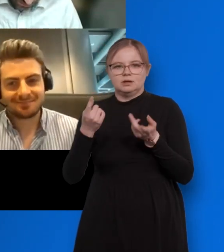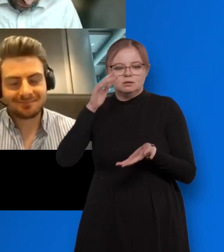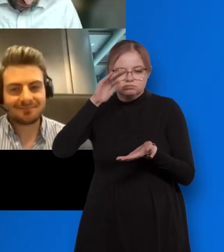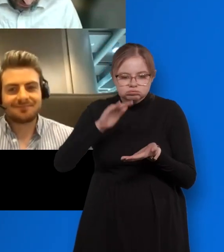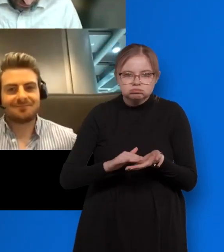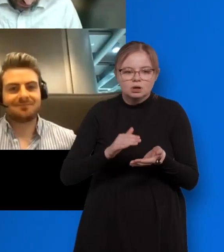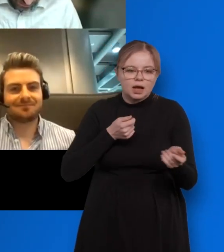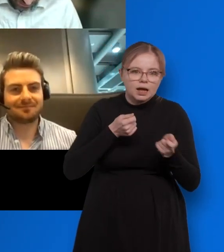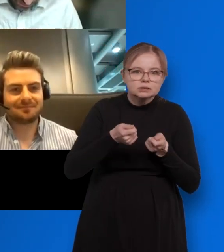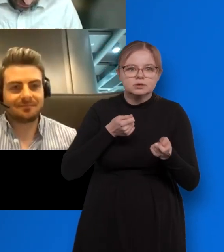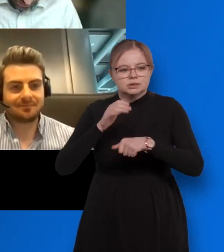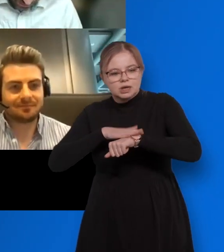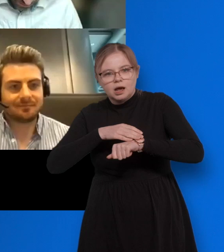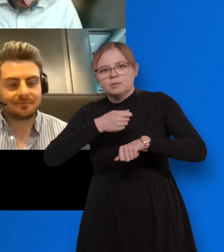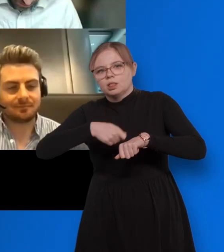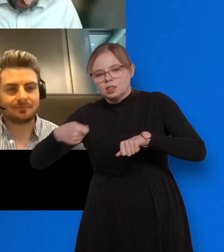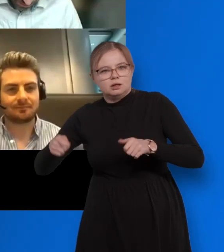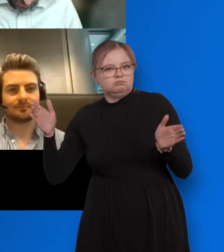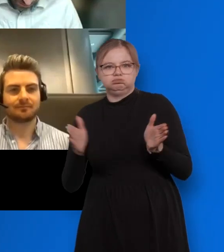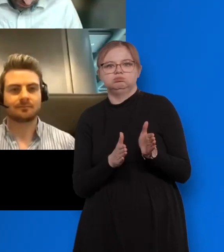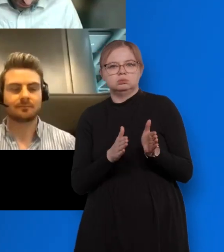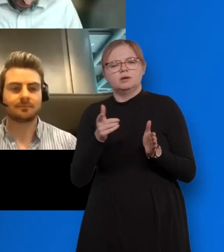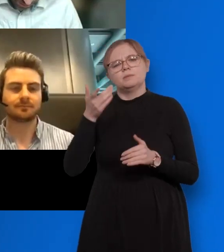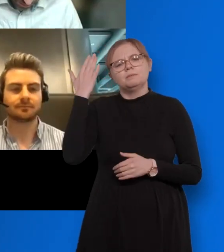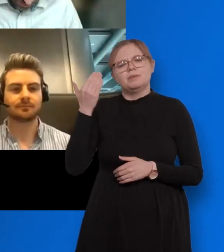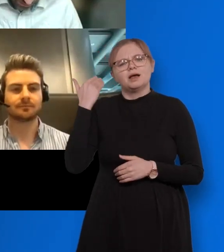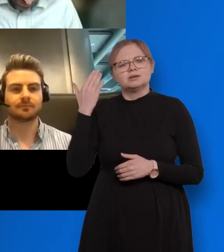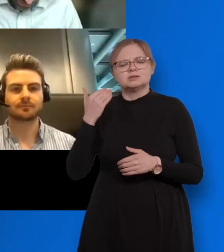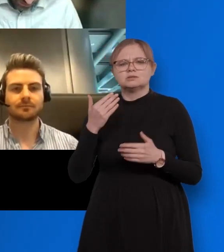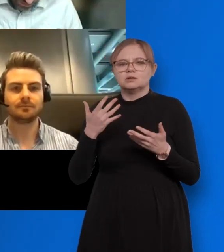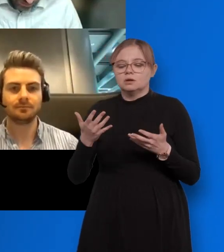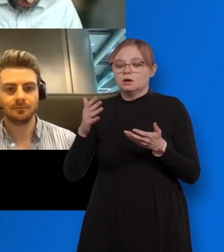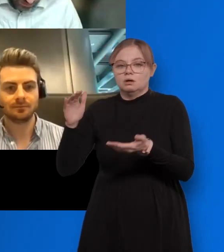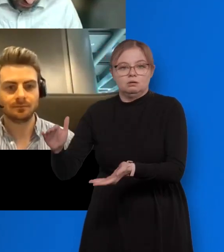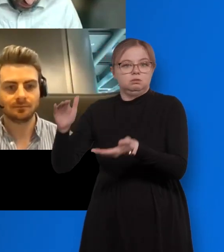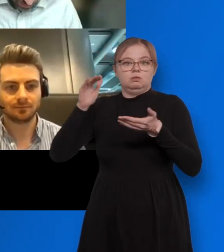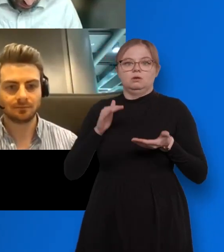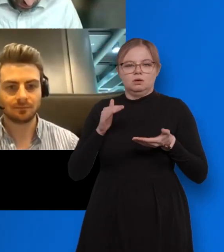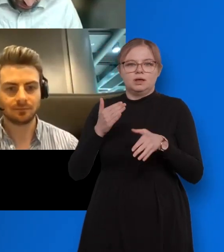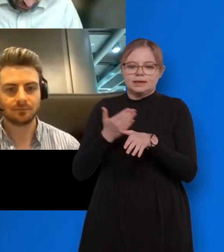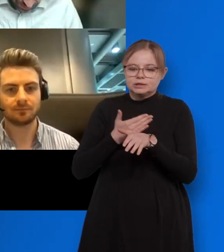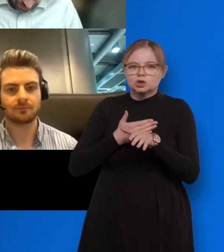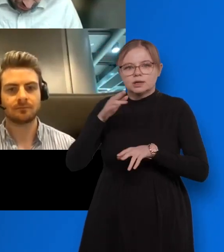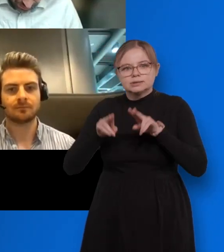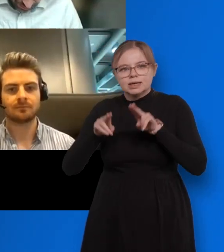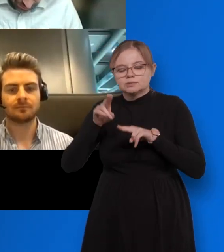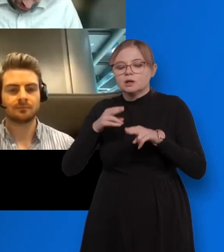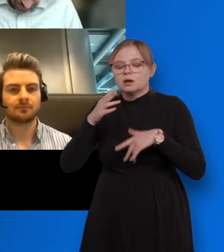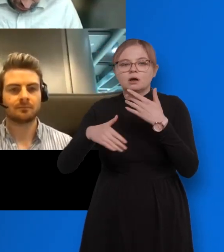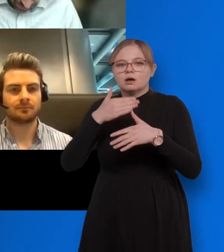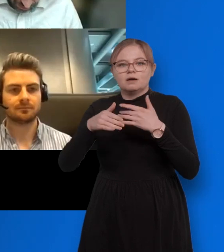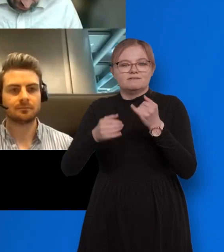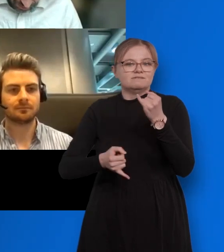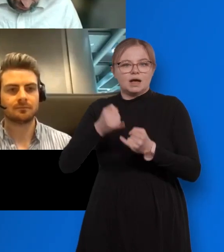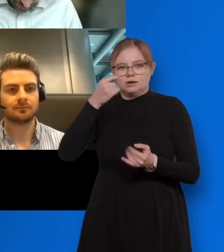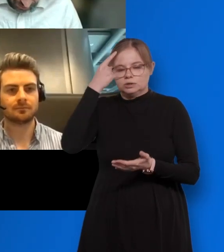less time. In the past, once we got all of the initial assessment, then the final decisions took